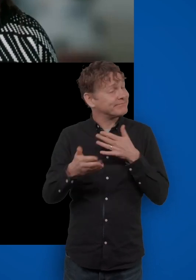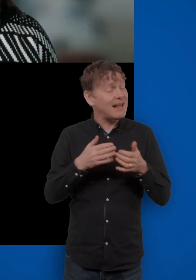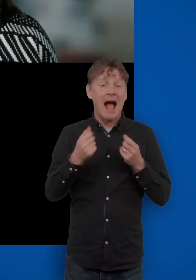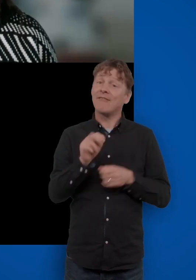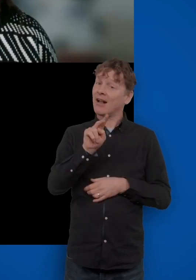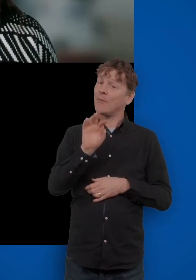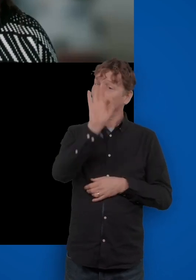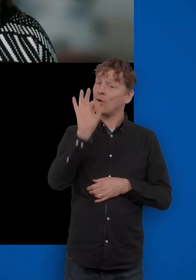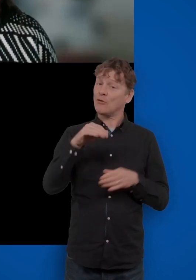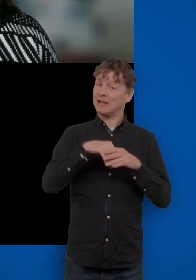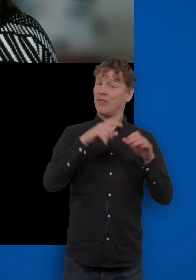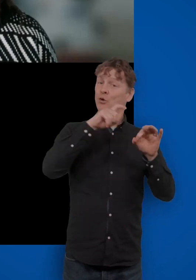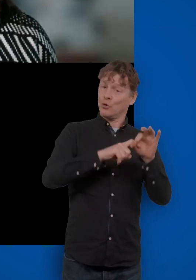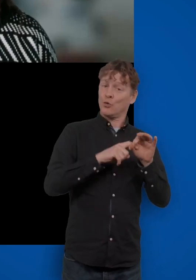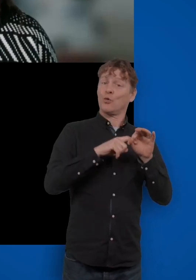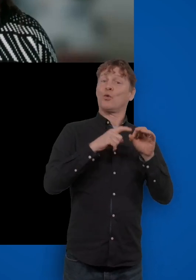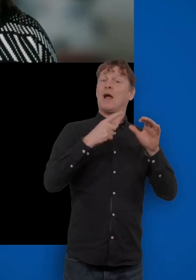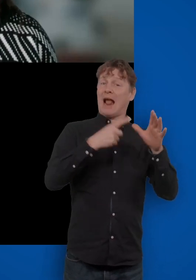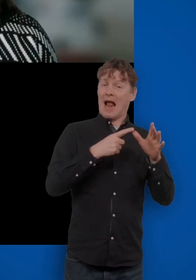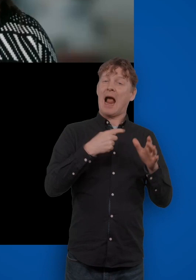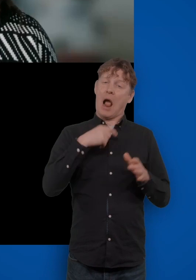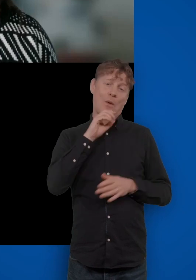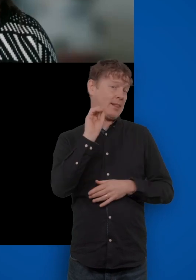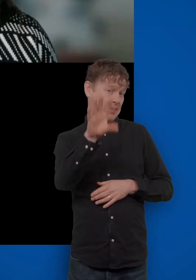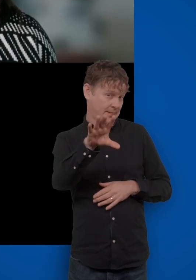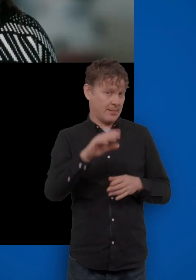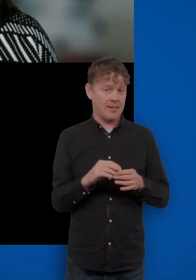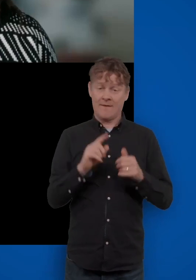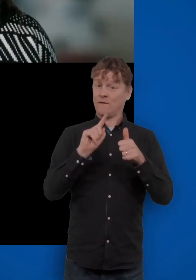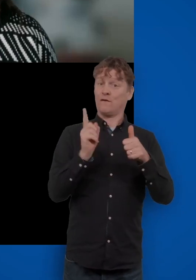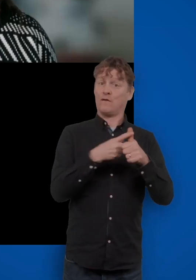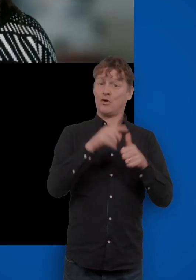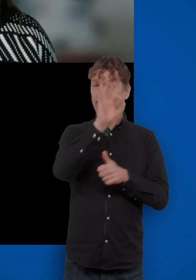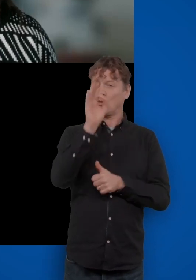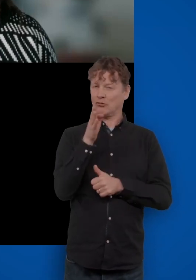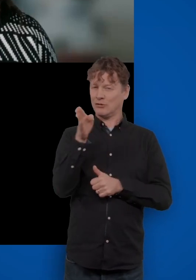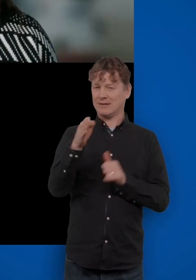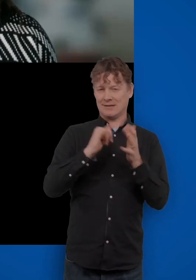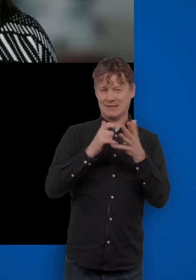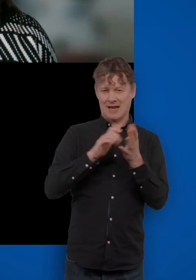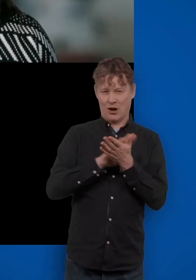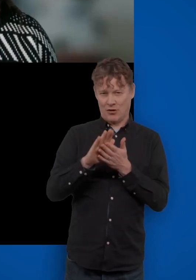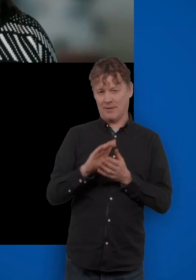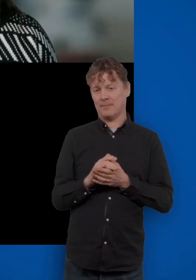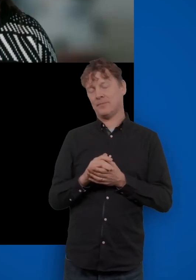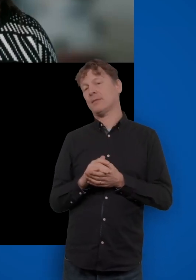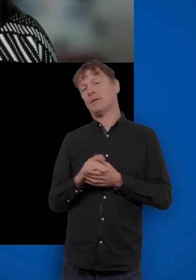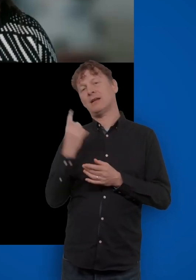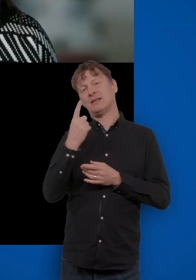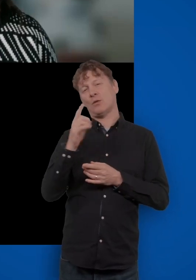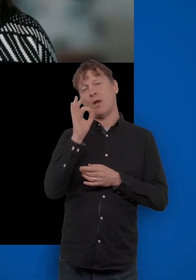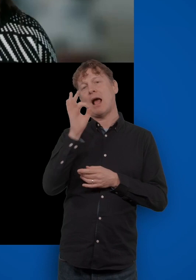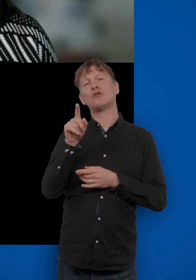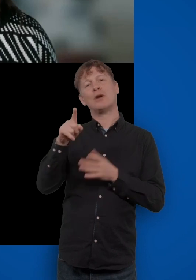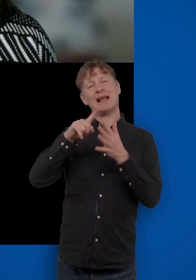couple questions in the Q&A that I was going to pose to you. The first being to you, Sarah. Someone asked, they